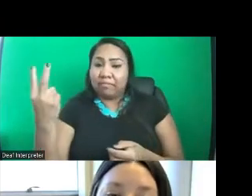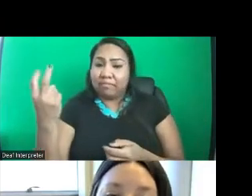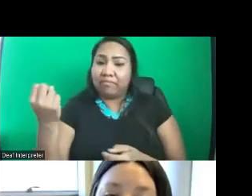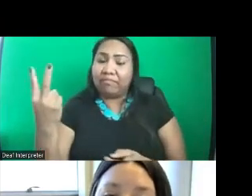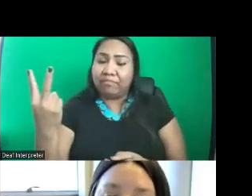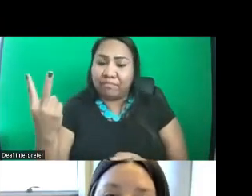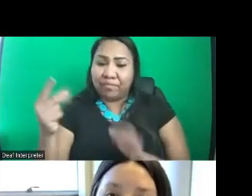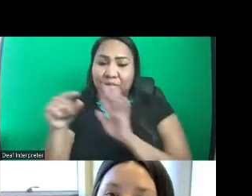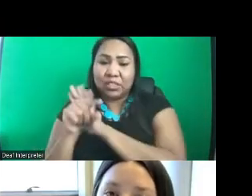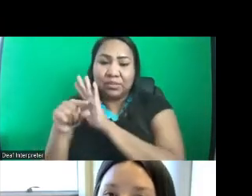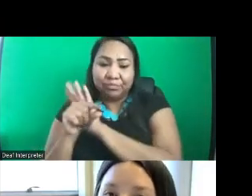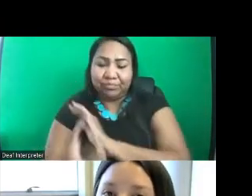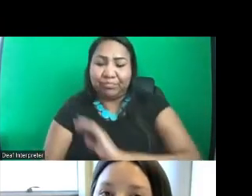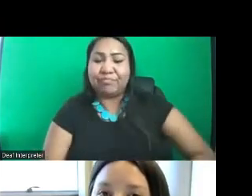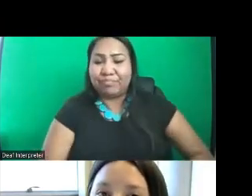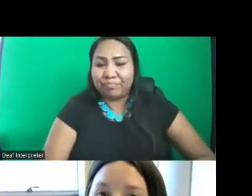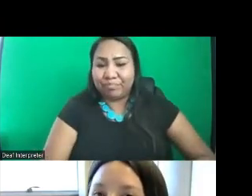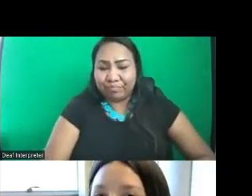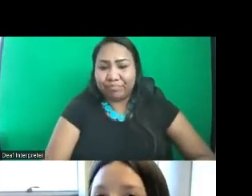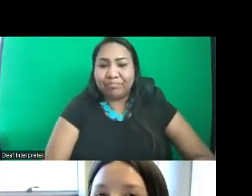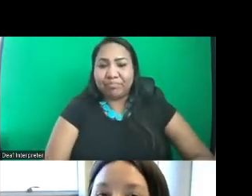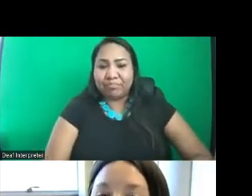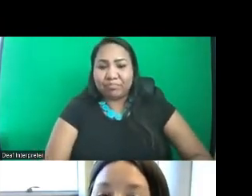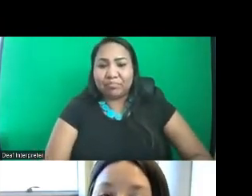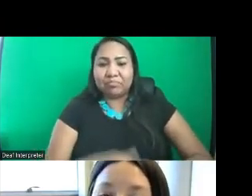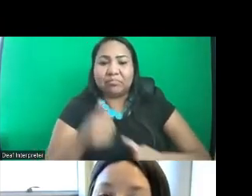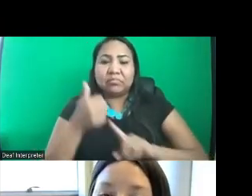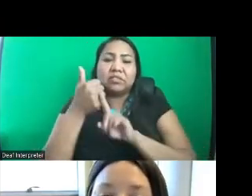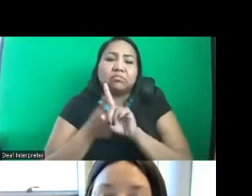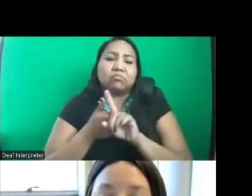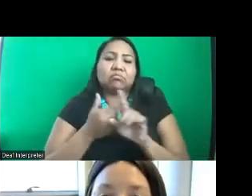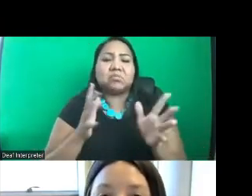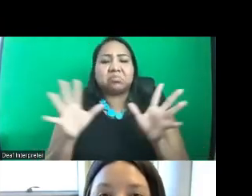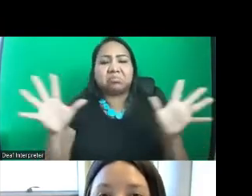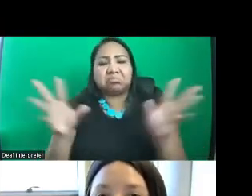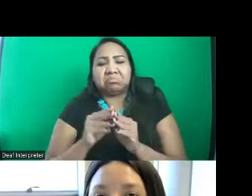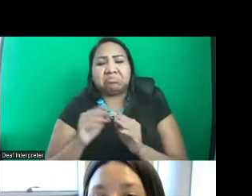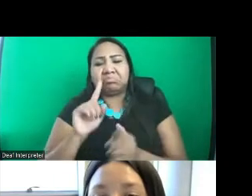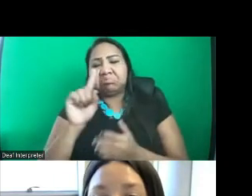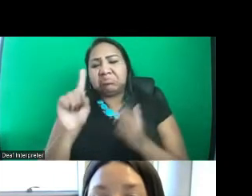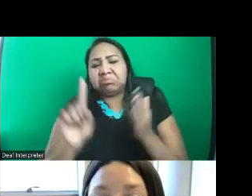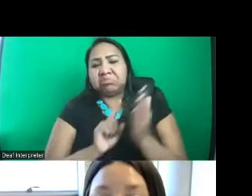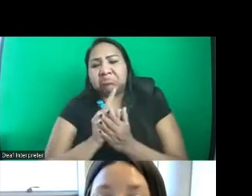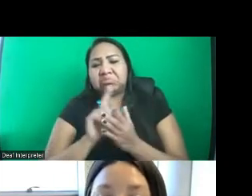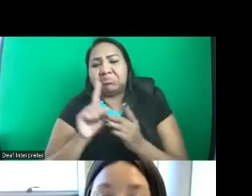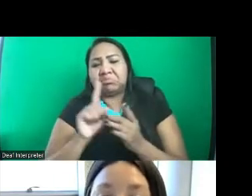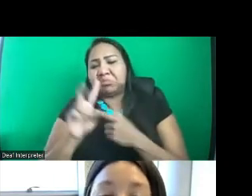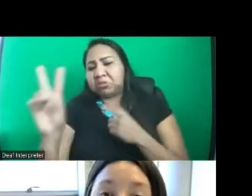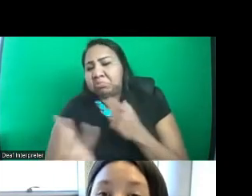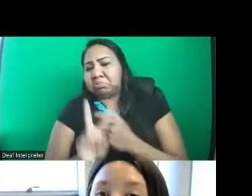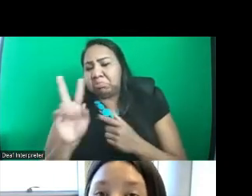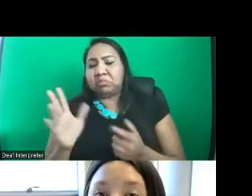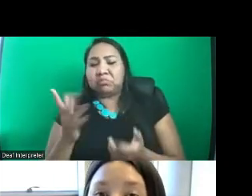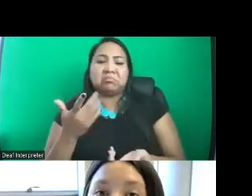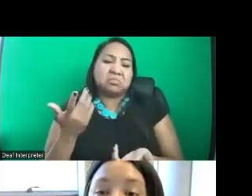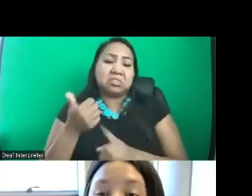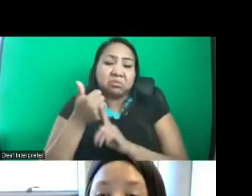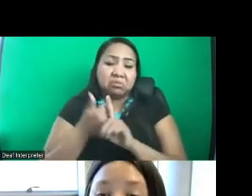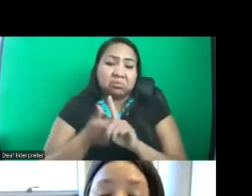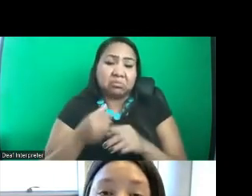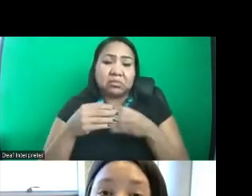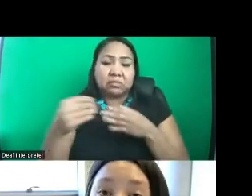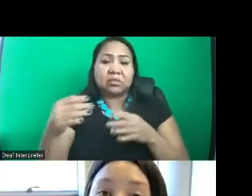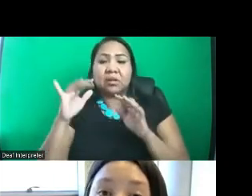Each session is about 1.5 to 2 hours long. And also each session is led by a different